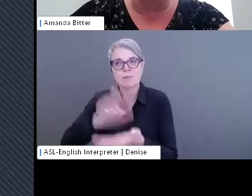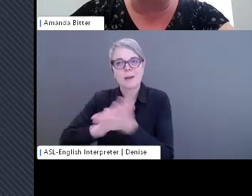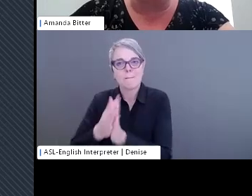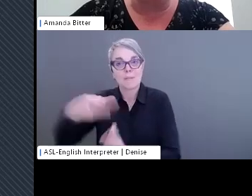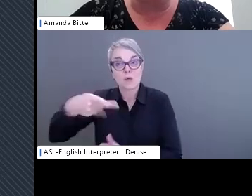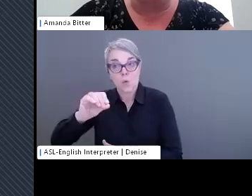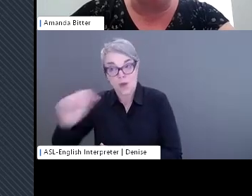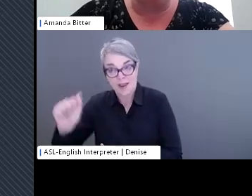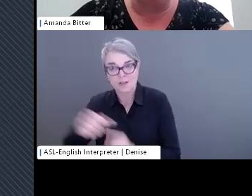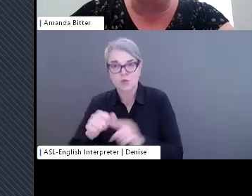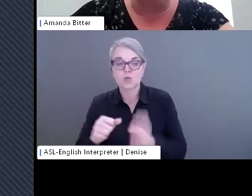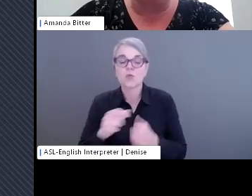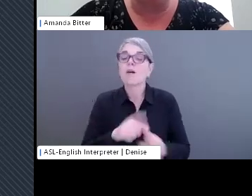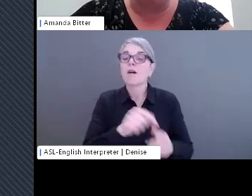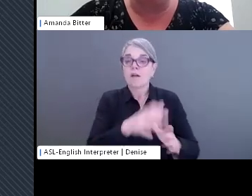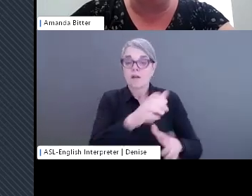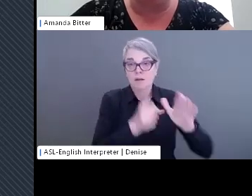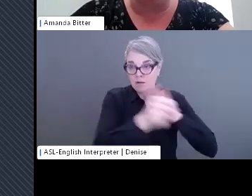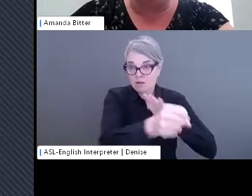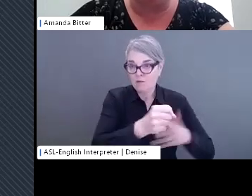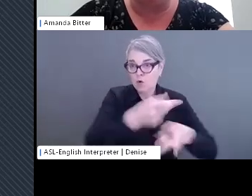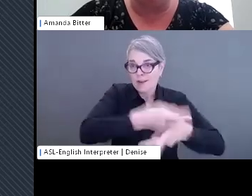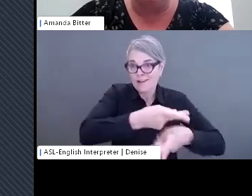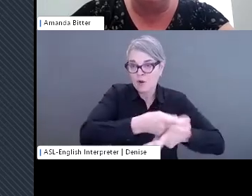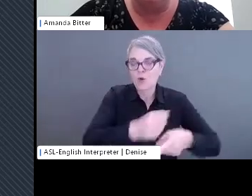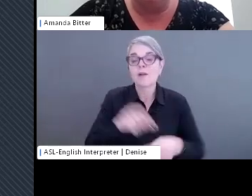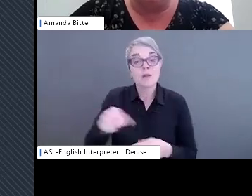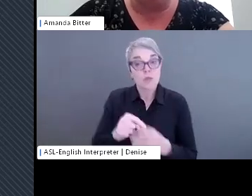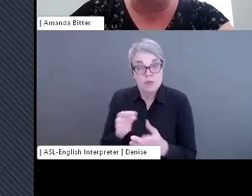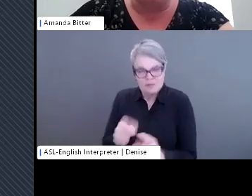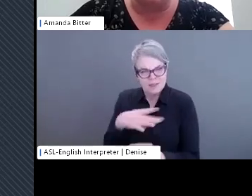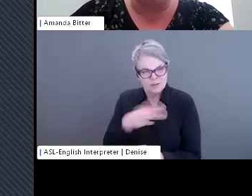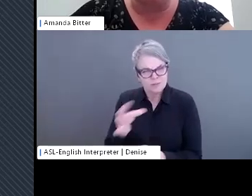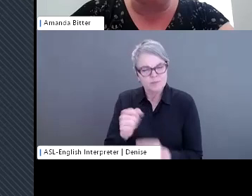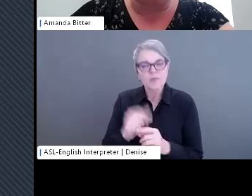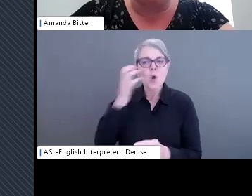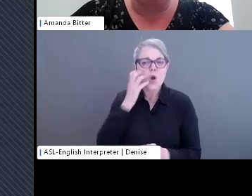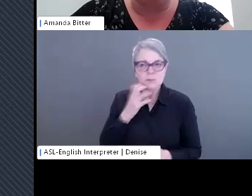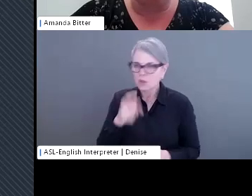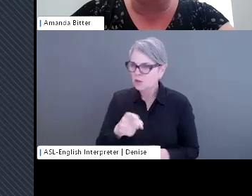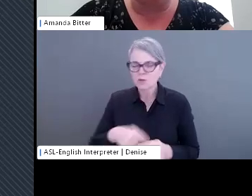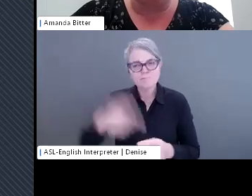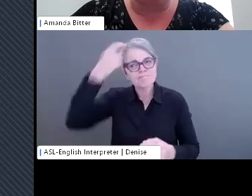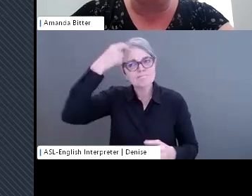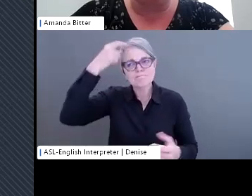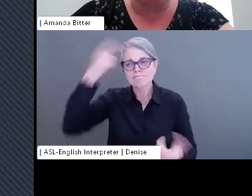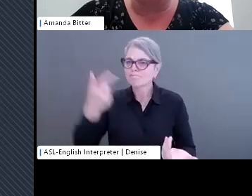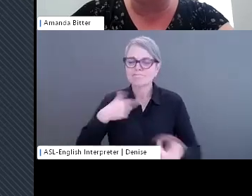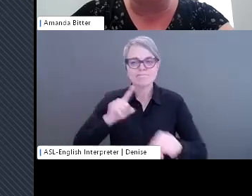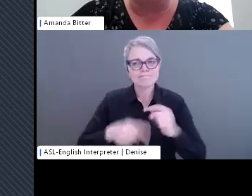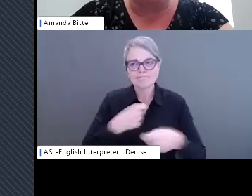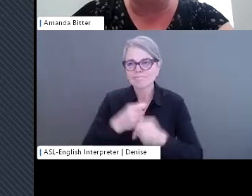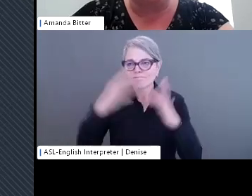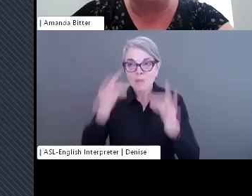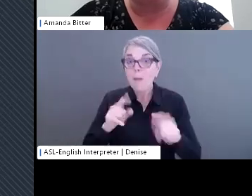one's interesting because at the hospital, she wasn't capable when she went in, but after staying there for 6 weeks and taking her medication, she